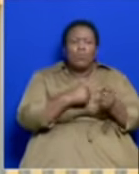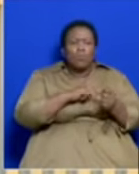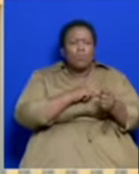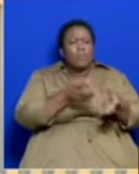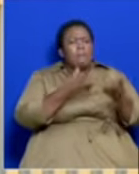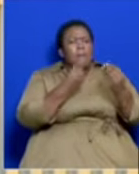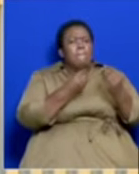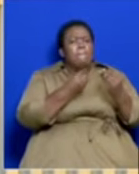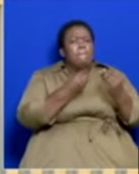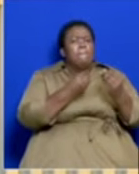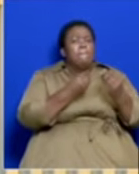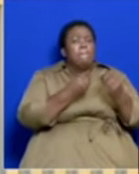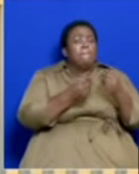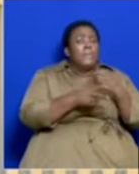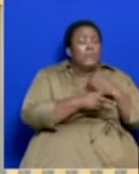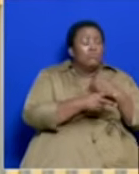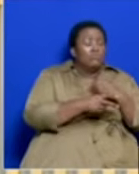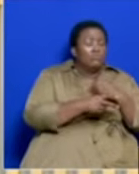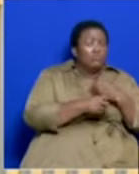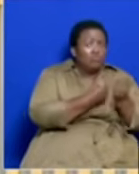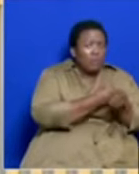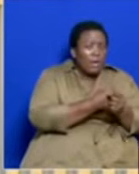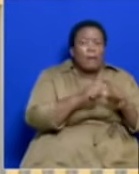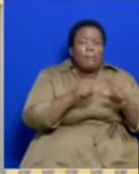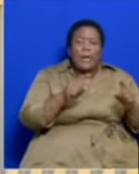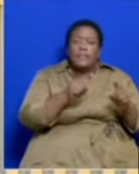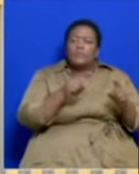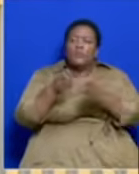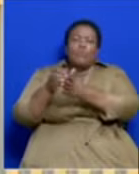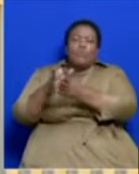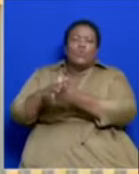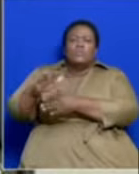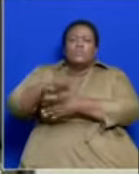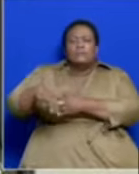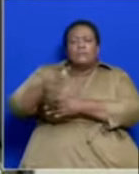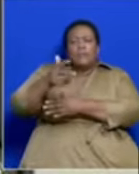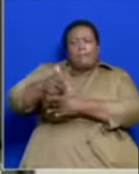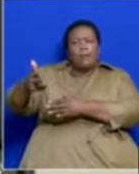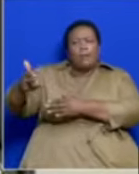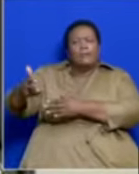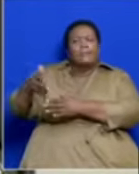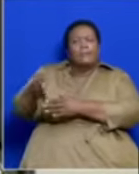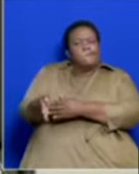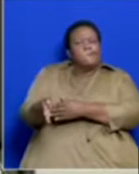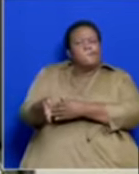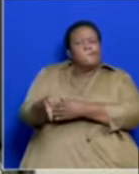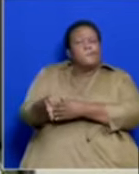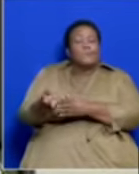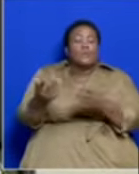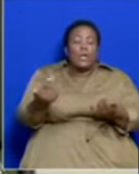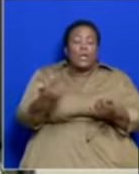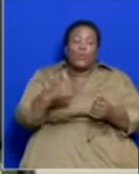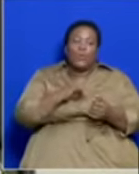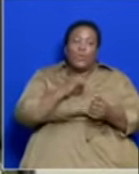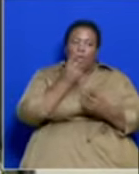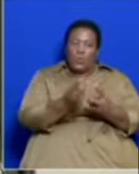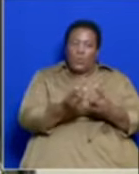pound. So in terms of that, I'll look at that area of that charge of